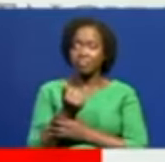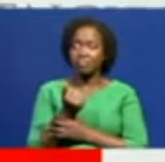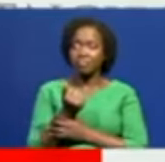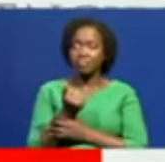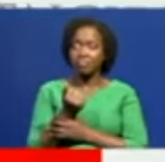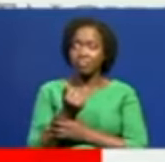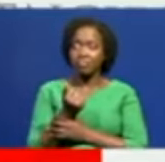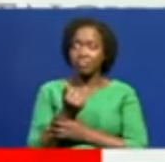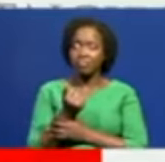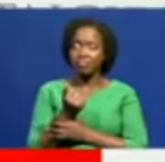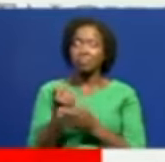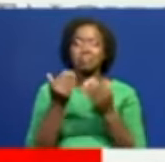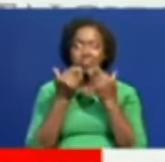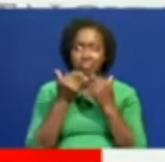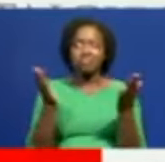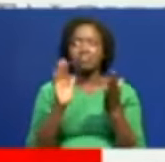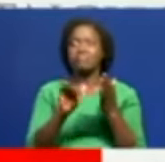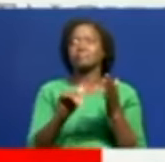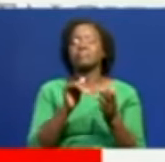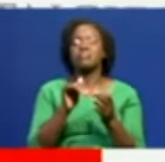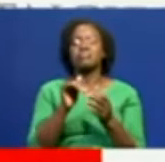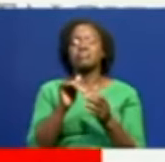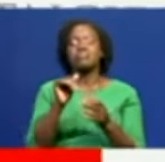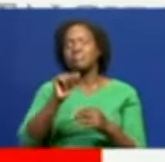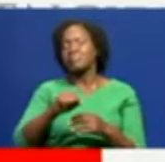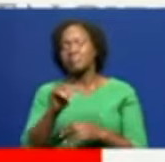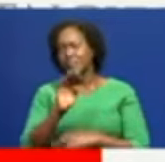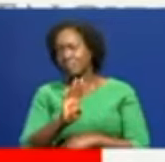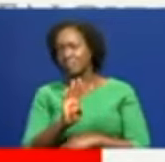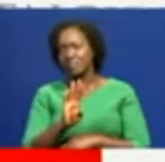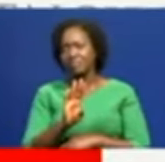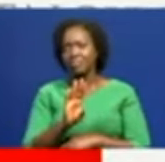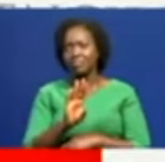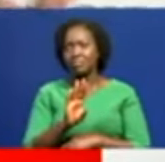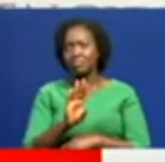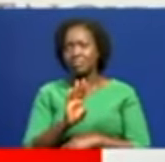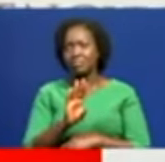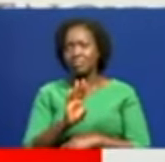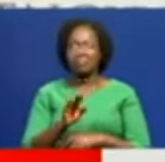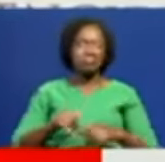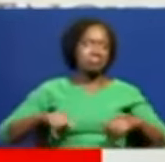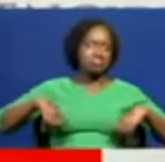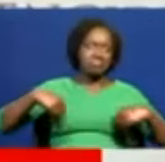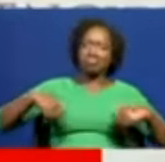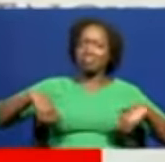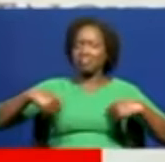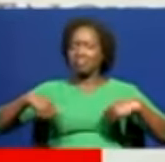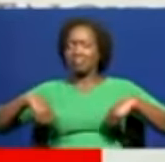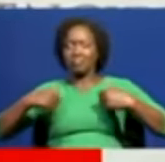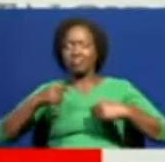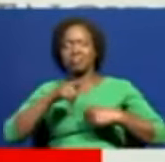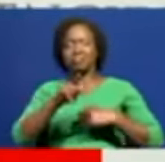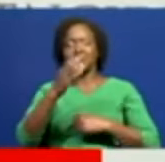I think that's all. There is nothing that we can be, you know, carry around our pride. Because you are a